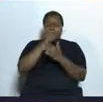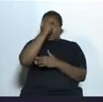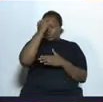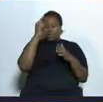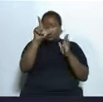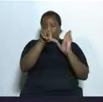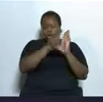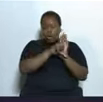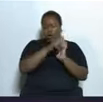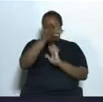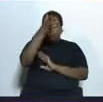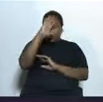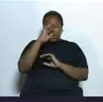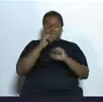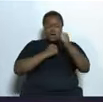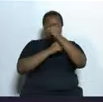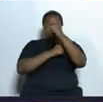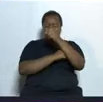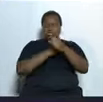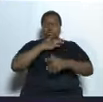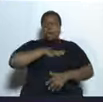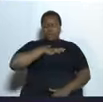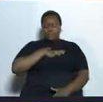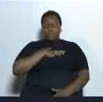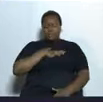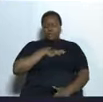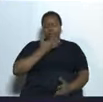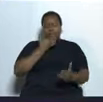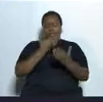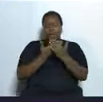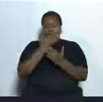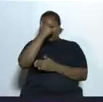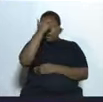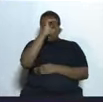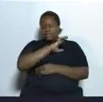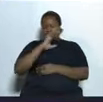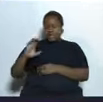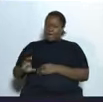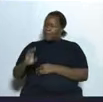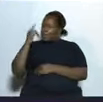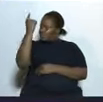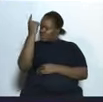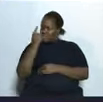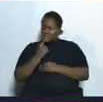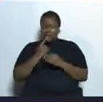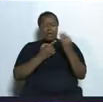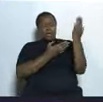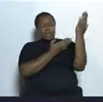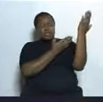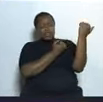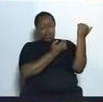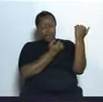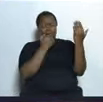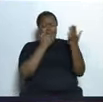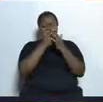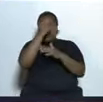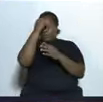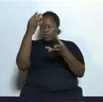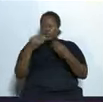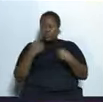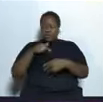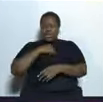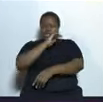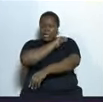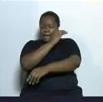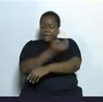our foundation. Thank you that the coming of Christ is our hope. And thank you that you've given us the power of